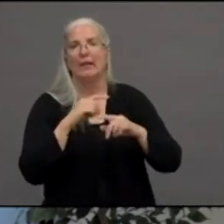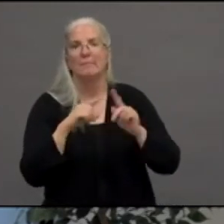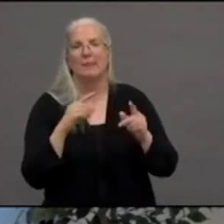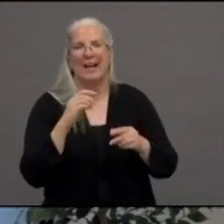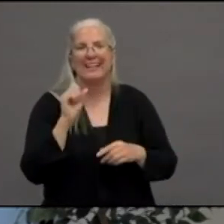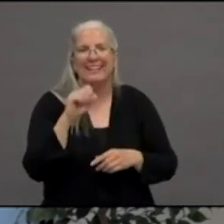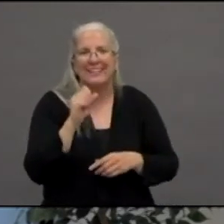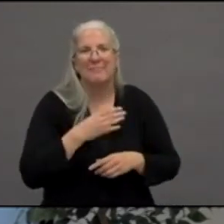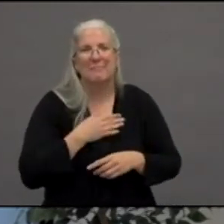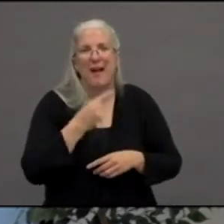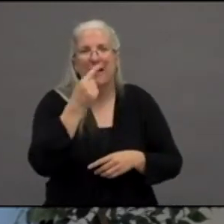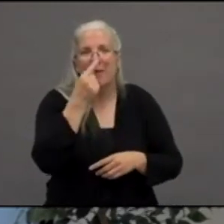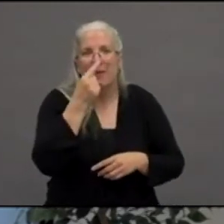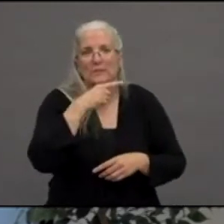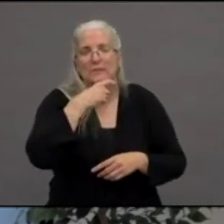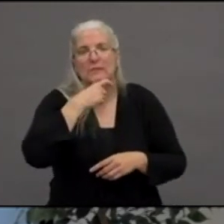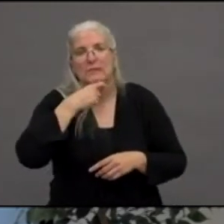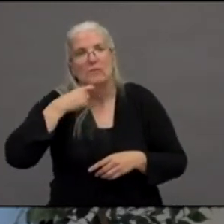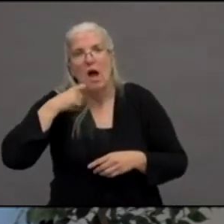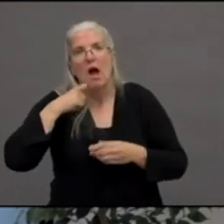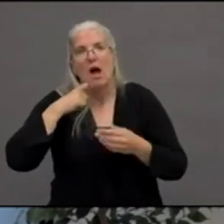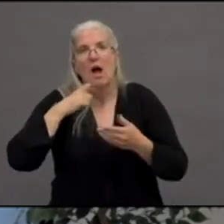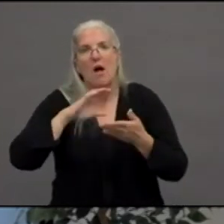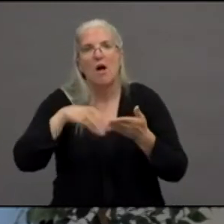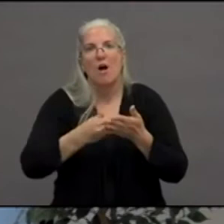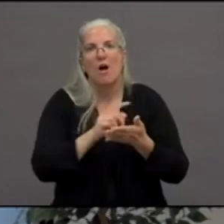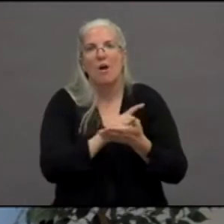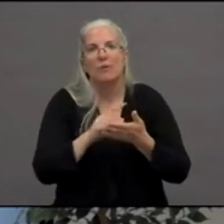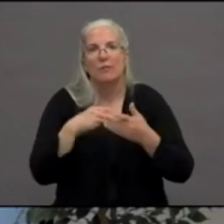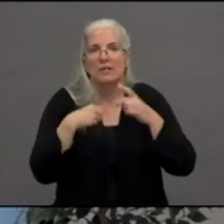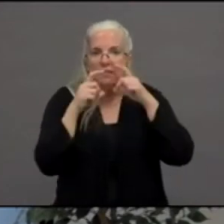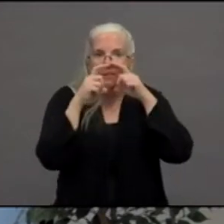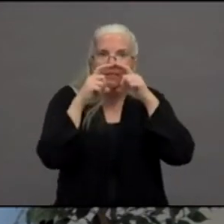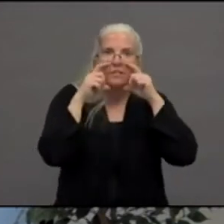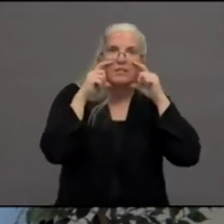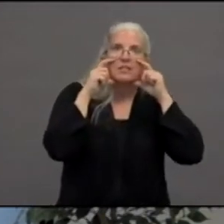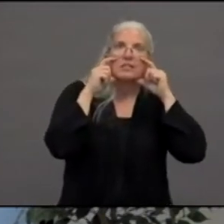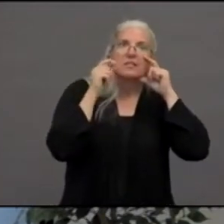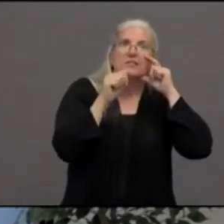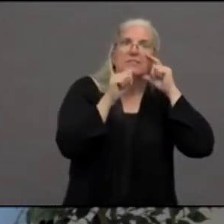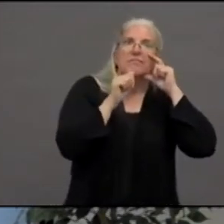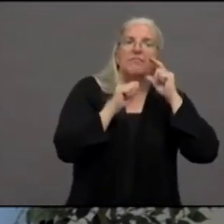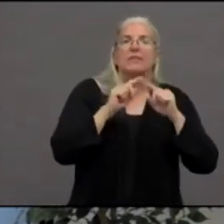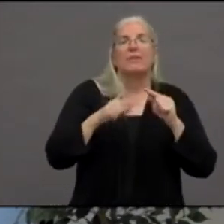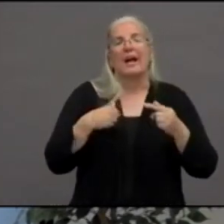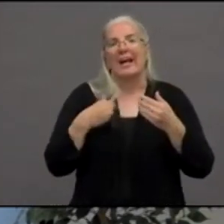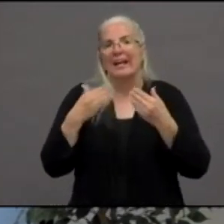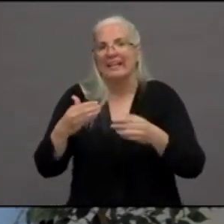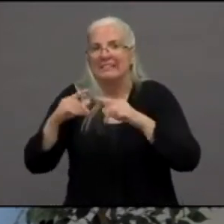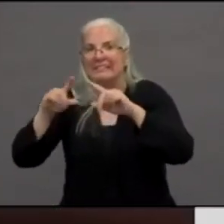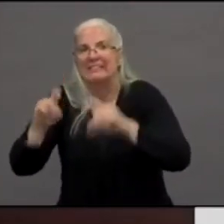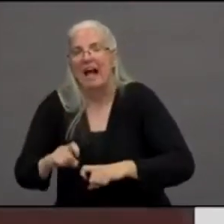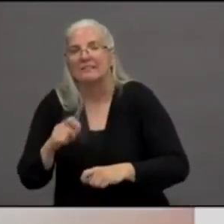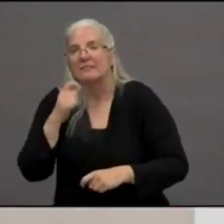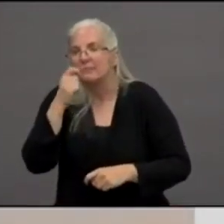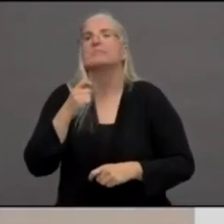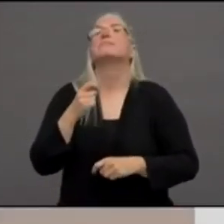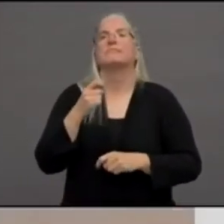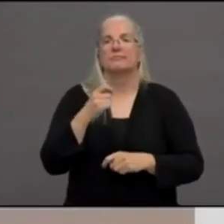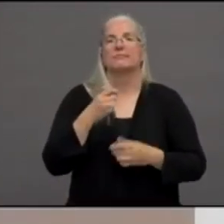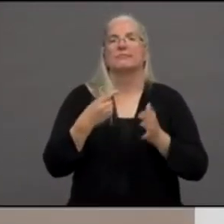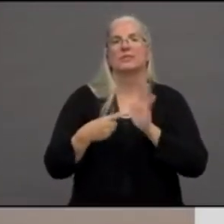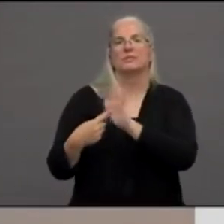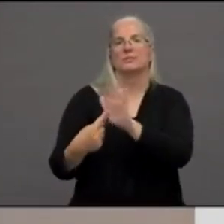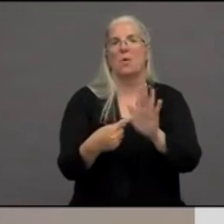week, but I still got tested. And just take a look at the video here. Oh my Lord. It does not